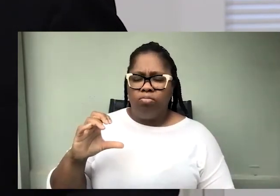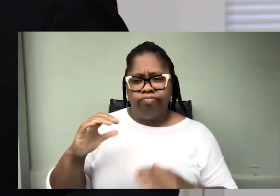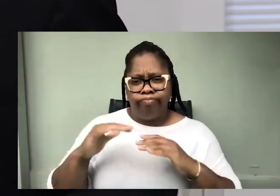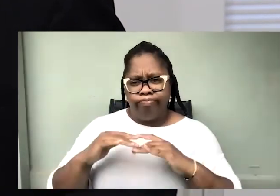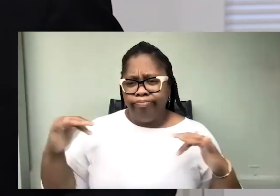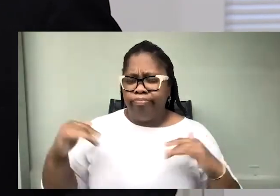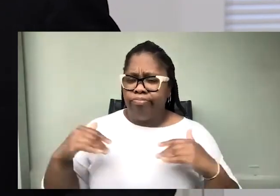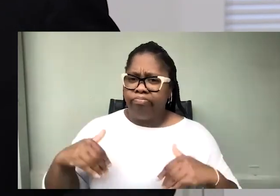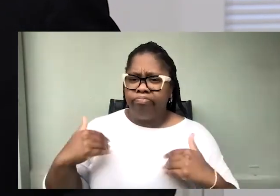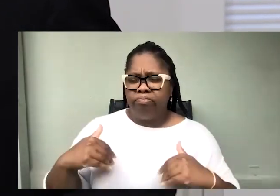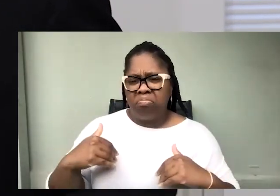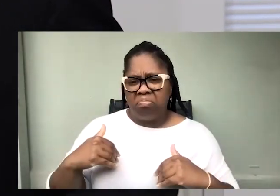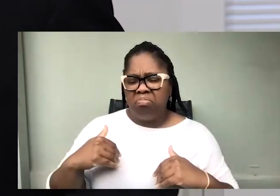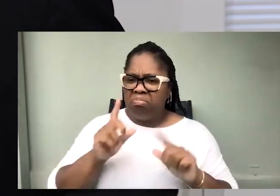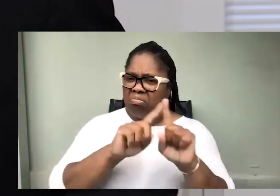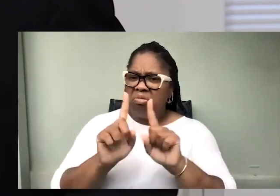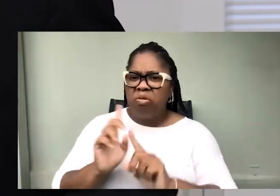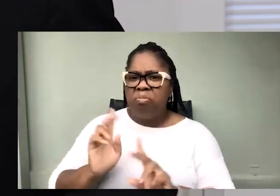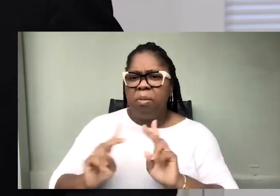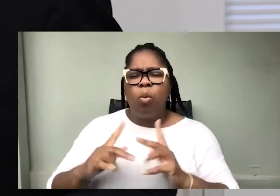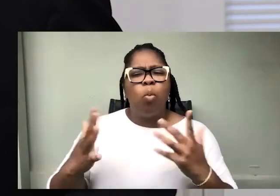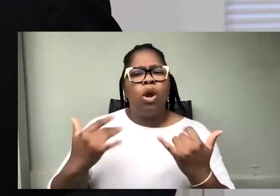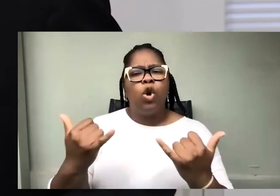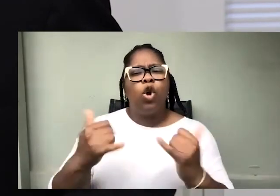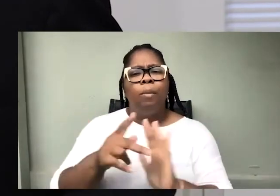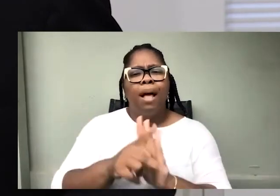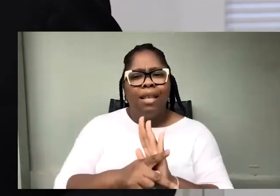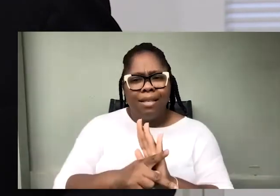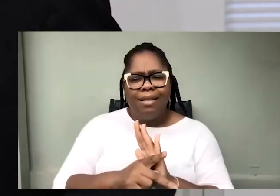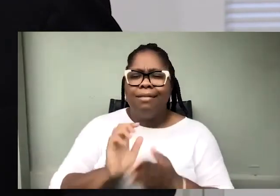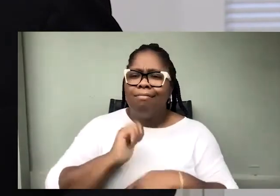diverse, what are the current policies and supports to